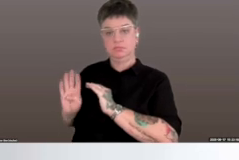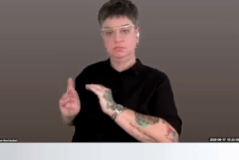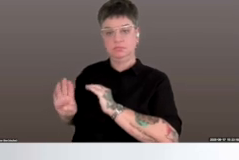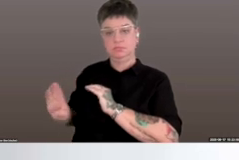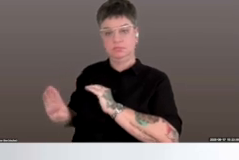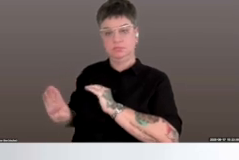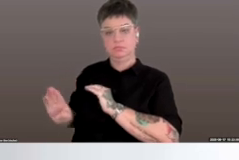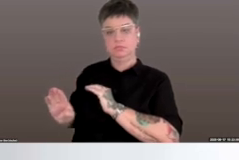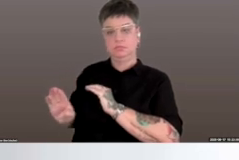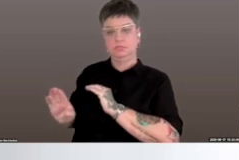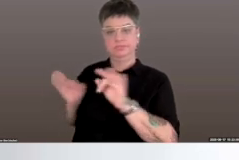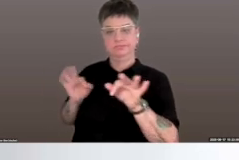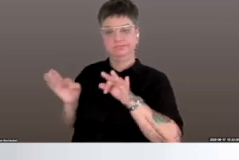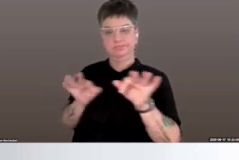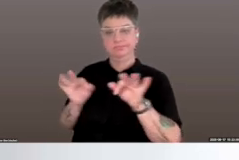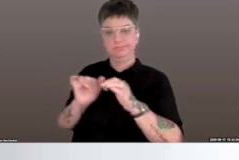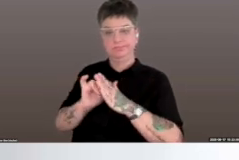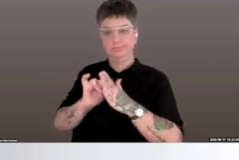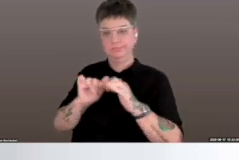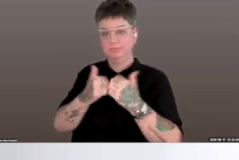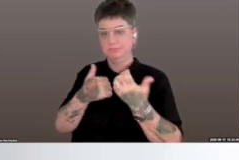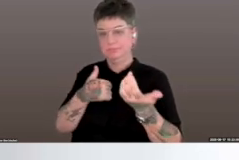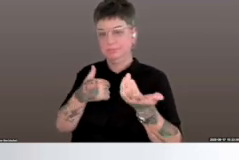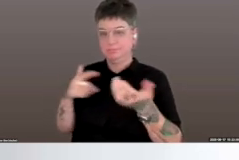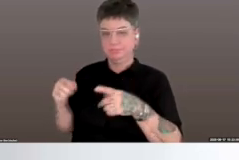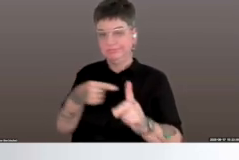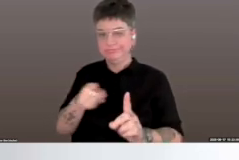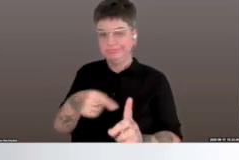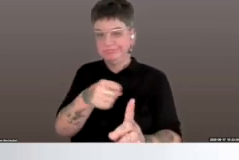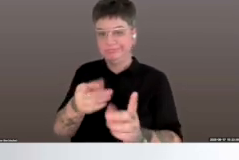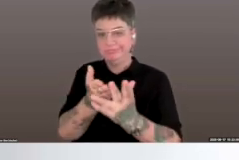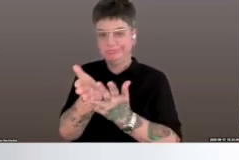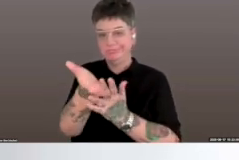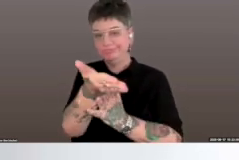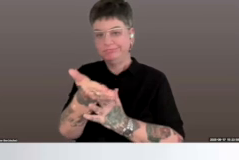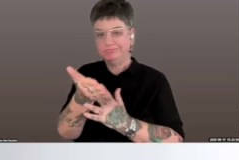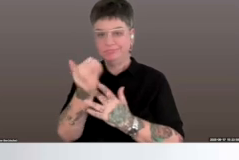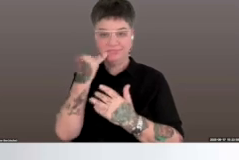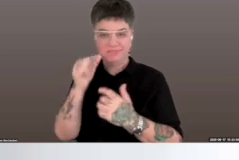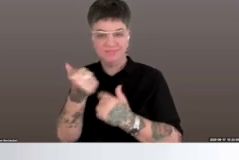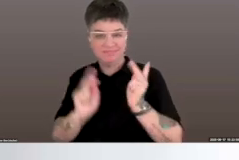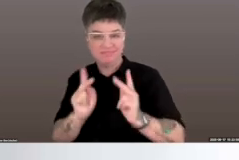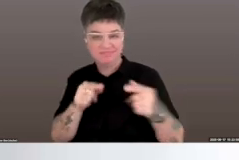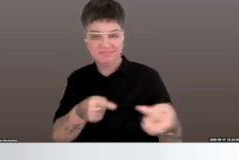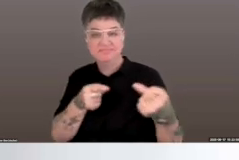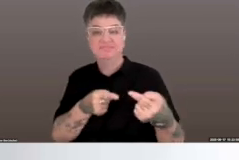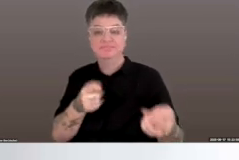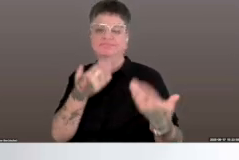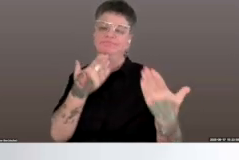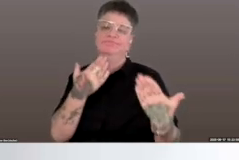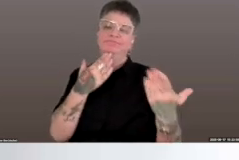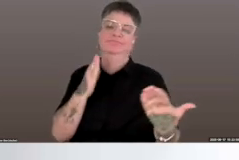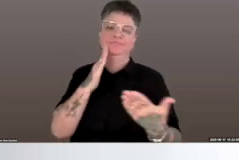share that's how I'm getting there if anyone else is struggling. All right, thanks. We'll update